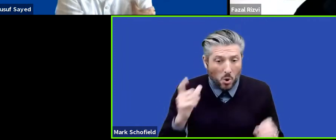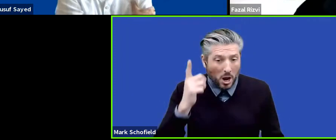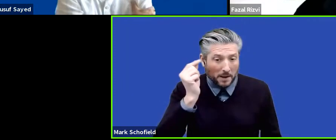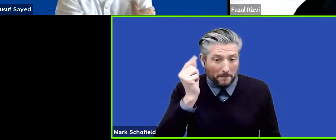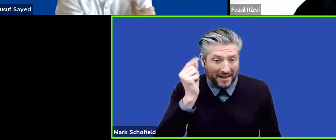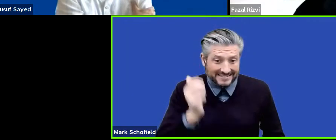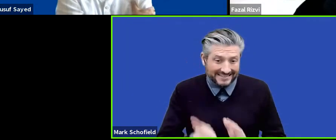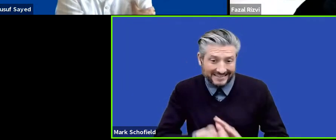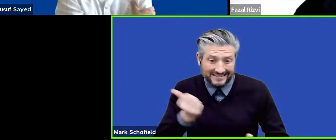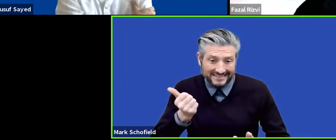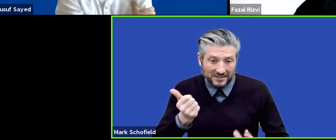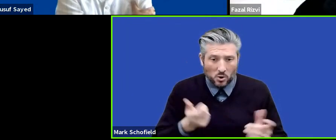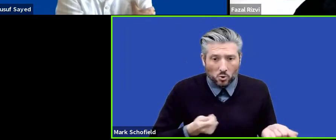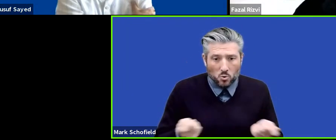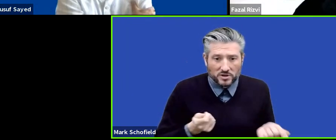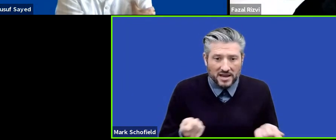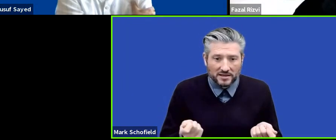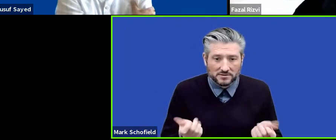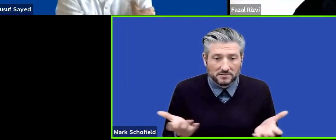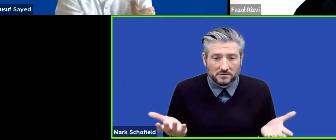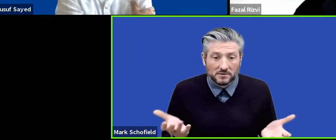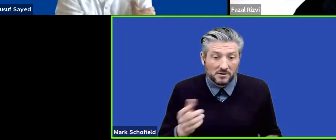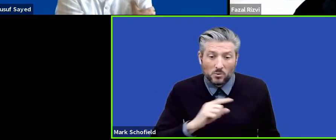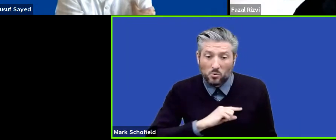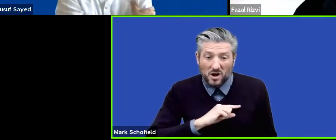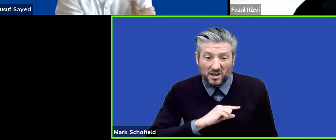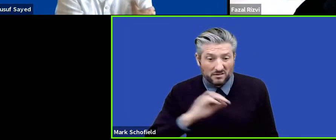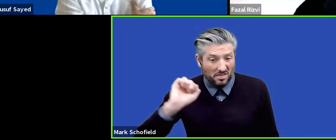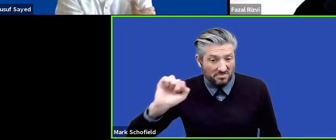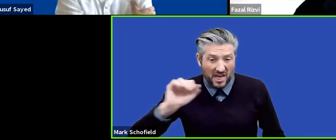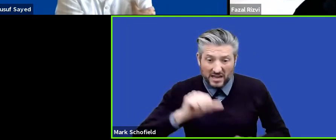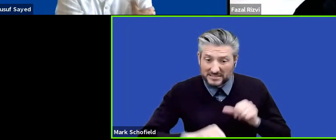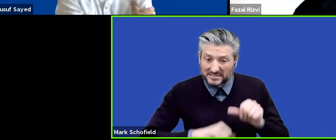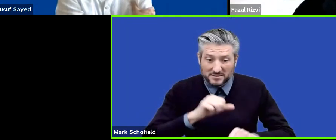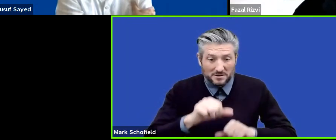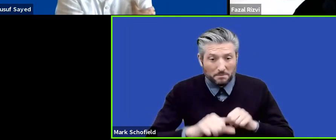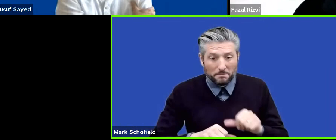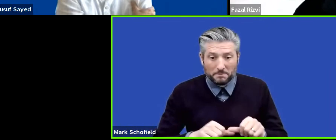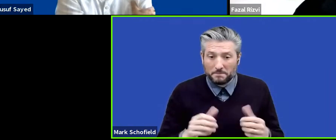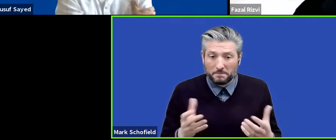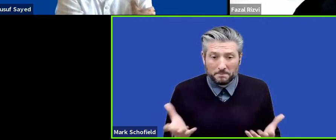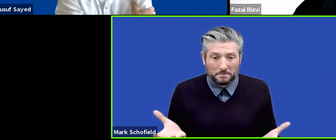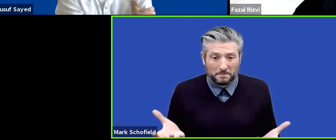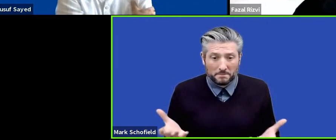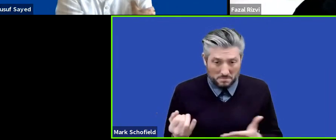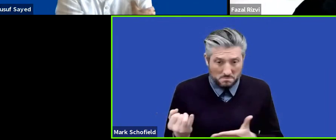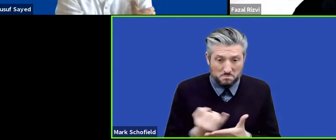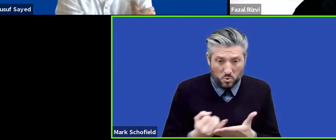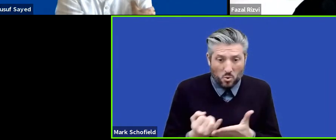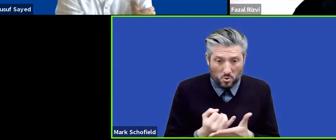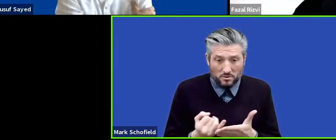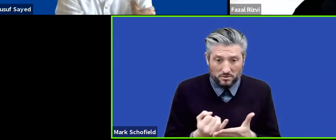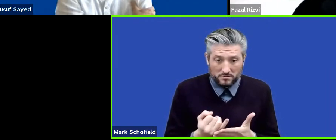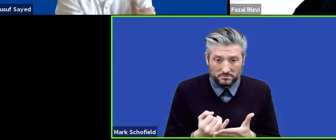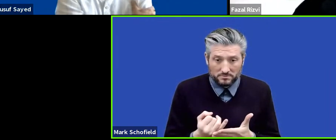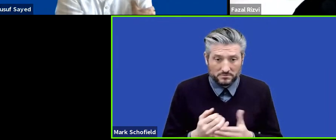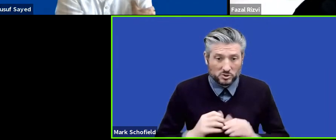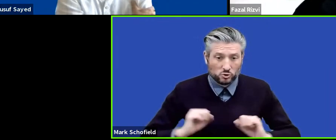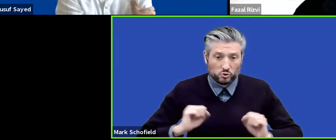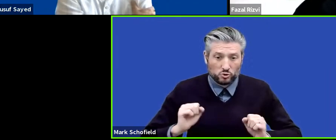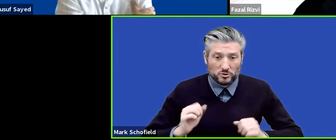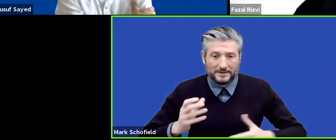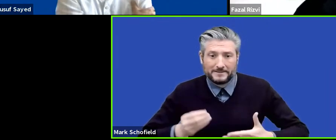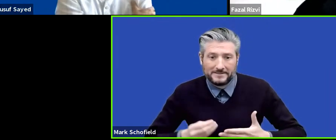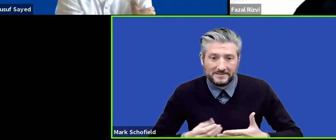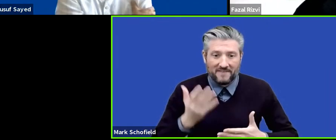policy resources and their policy systems themselves are relatively poor and undeveloped. And I